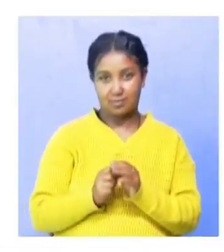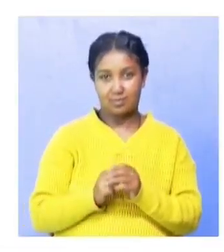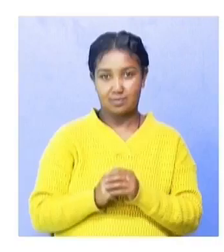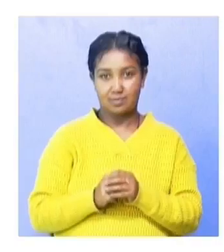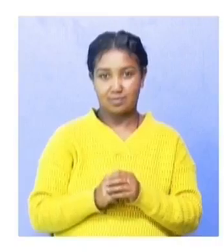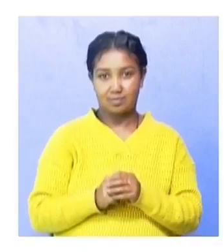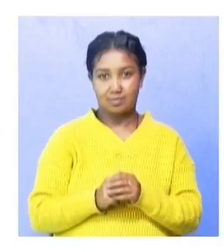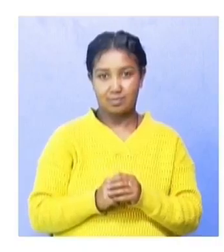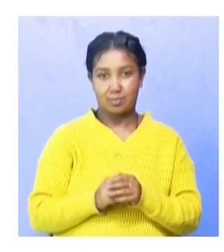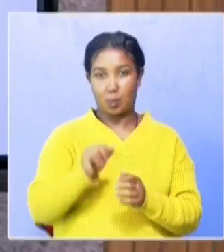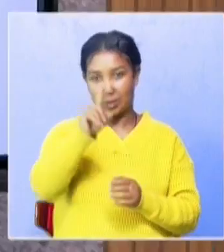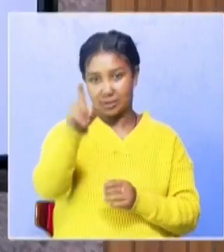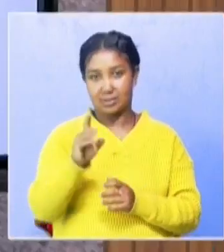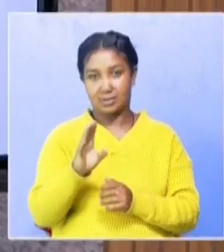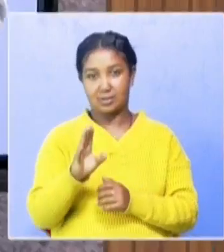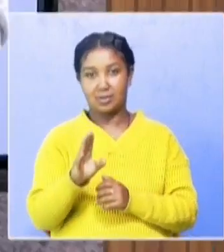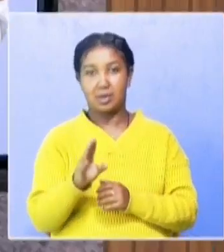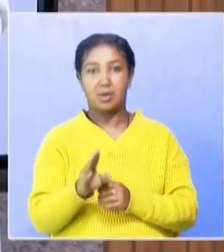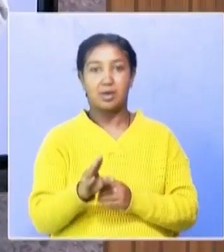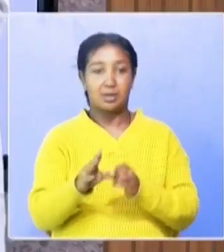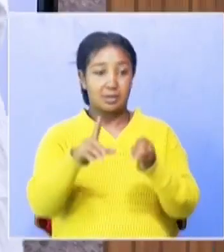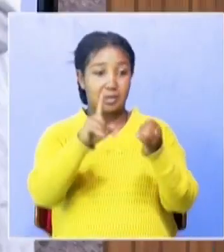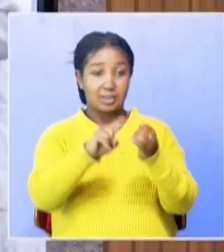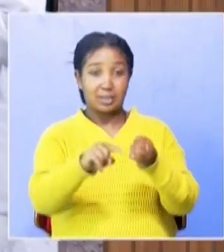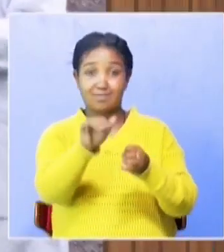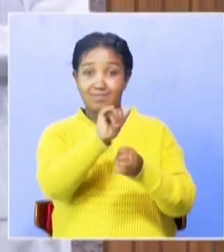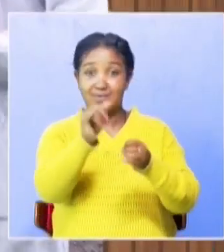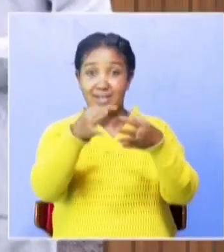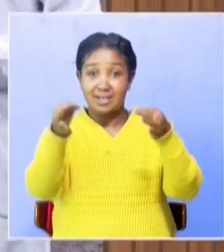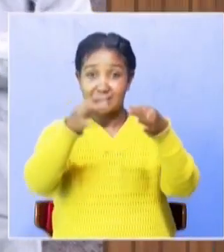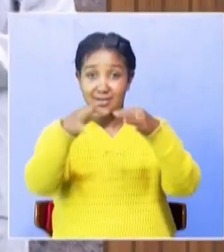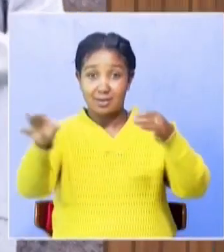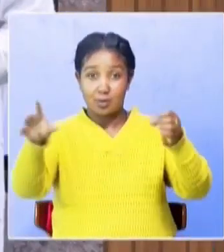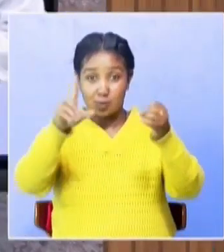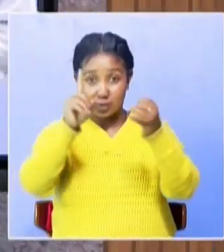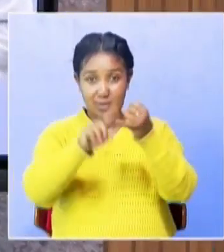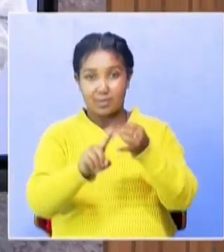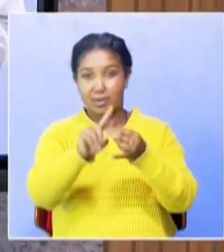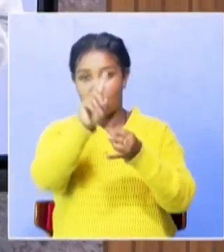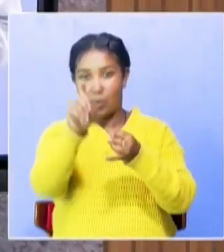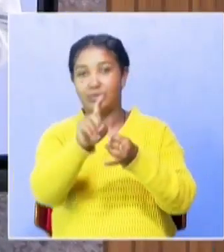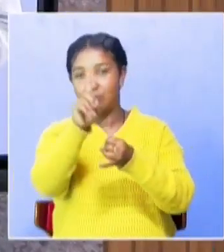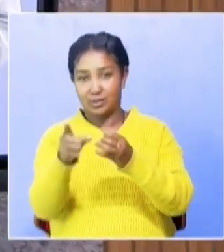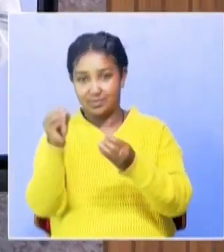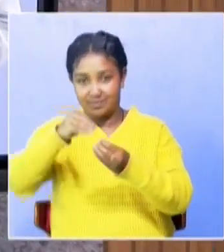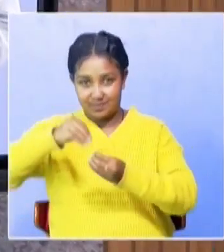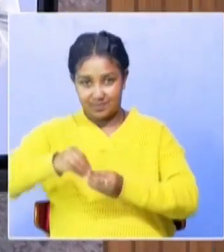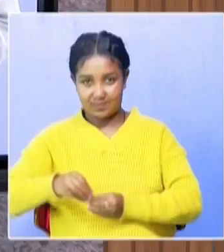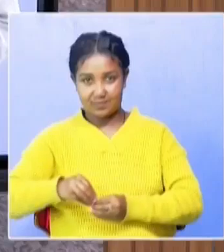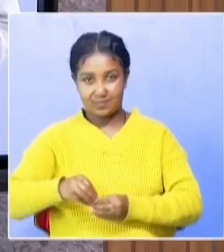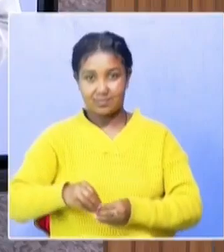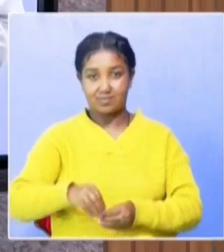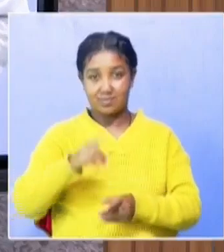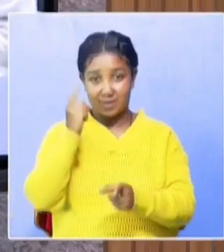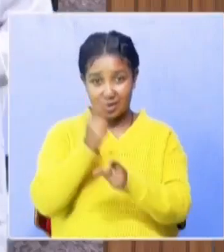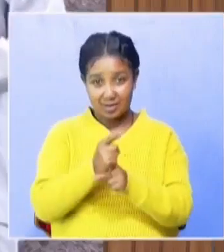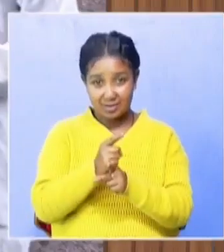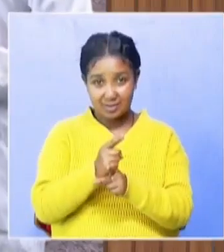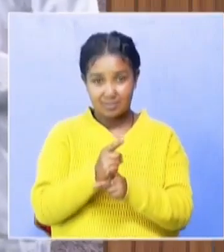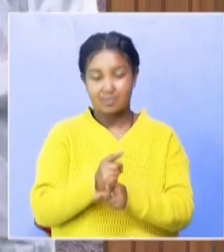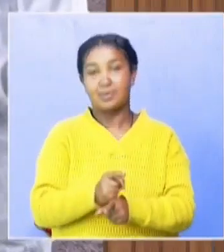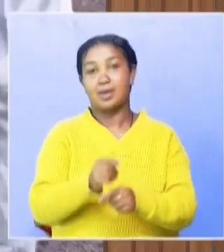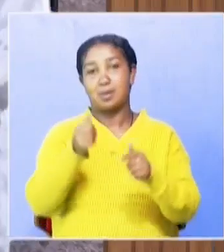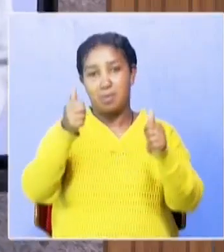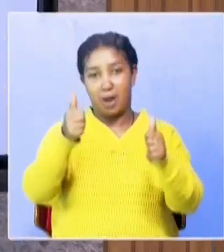Okay? Question. Just at the end of such kinds of sentence, we have to use question mark. Am I right?